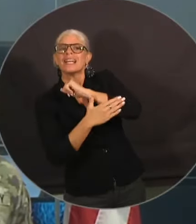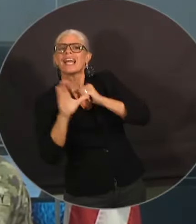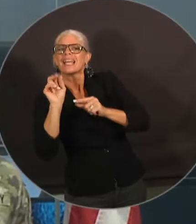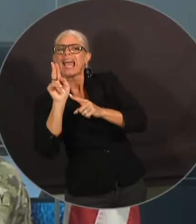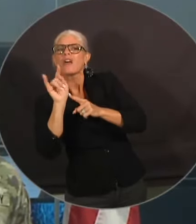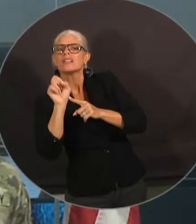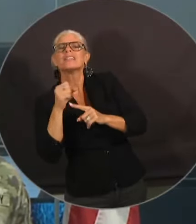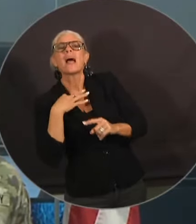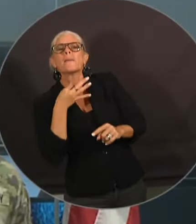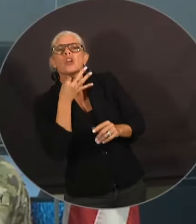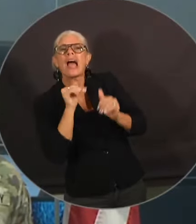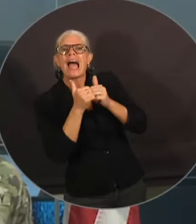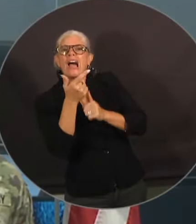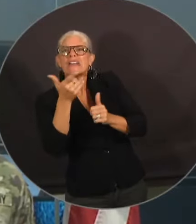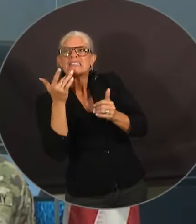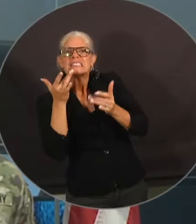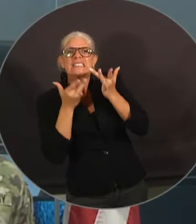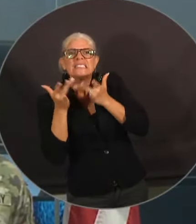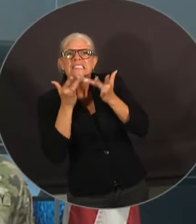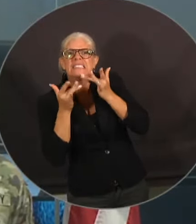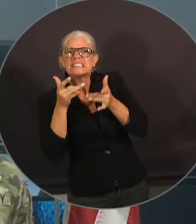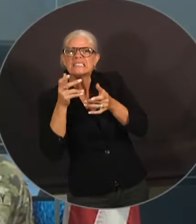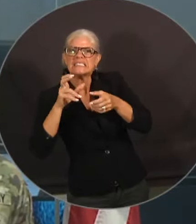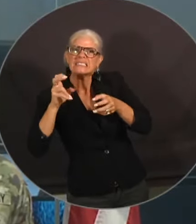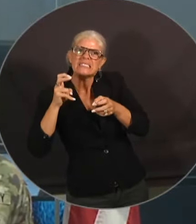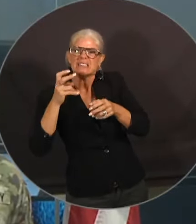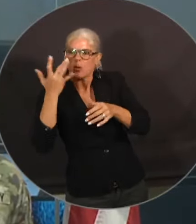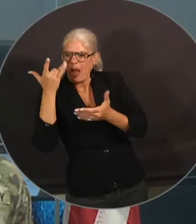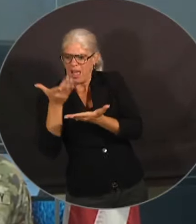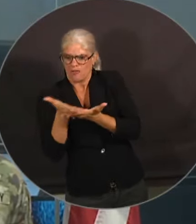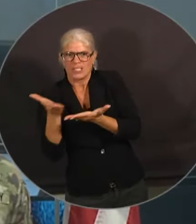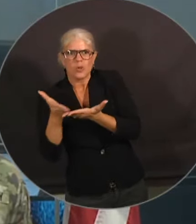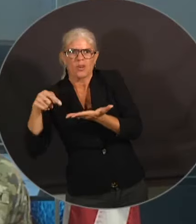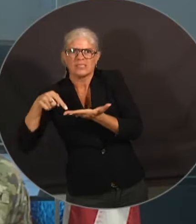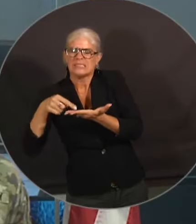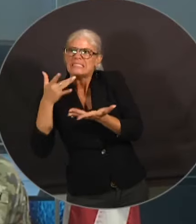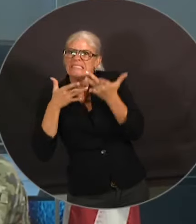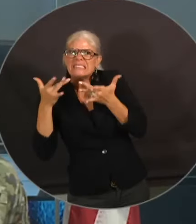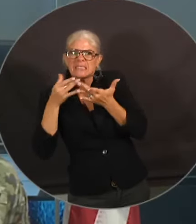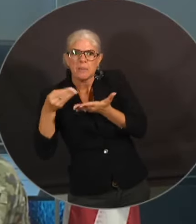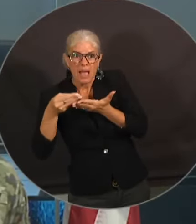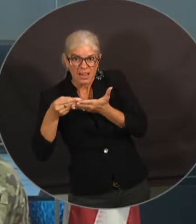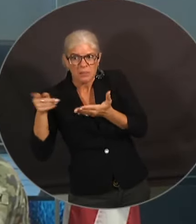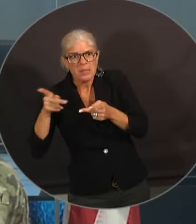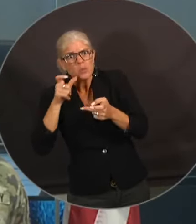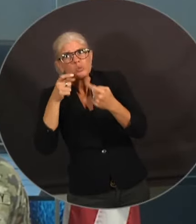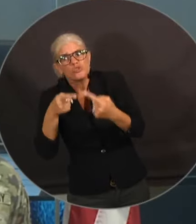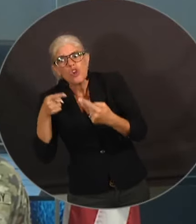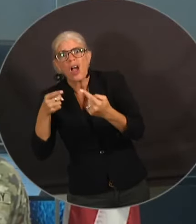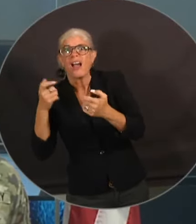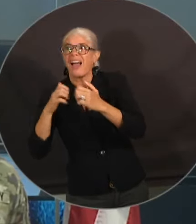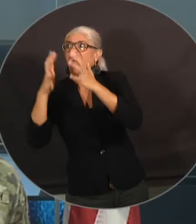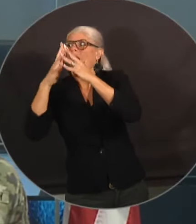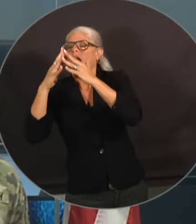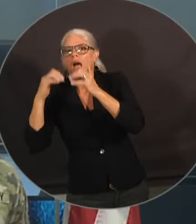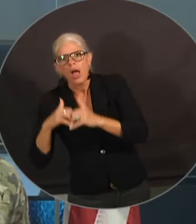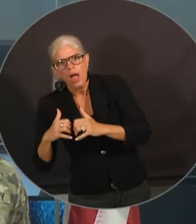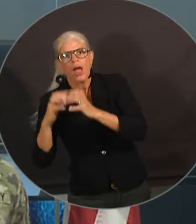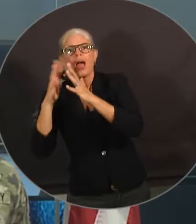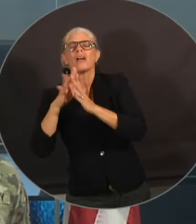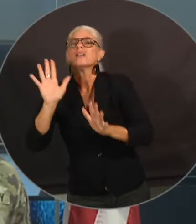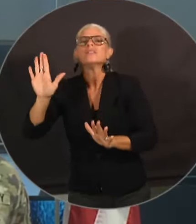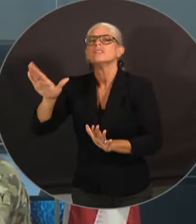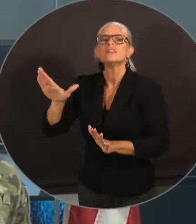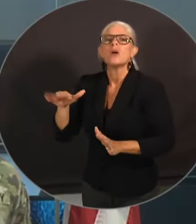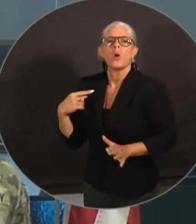put on state resources to help these people that are struggling to pay for one storm, let alone three? We've always stepped up and